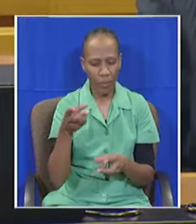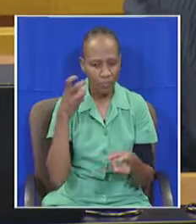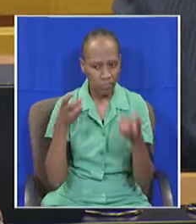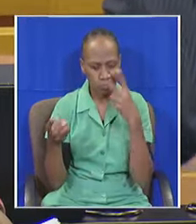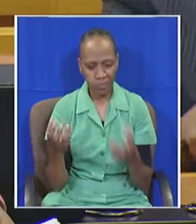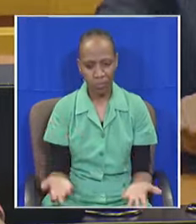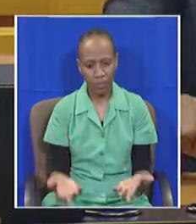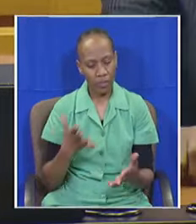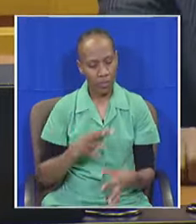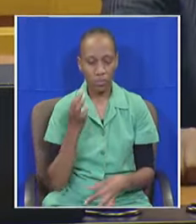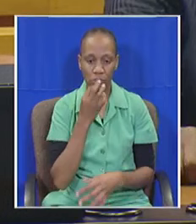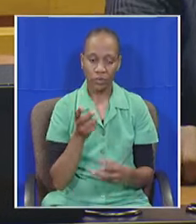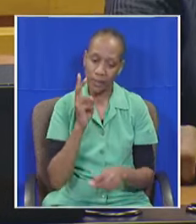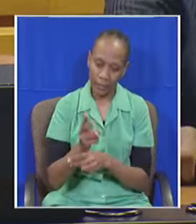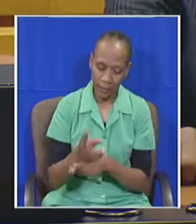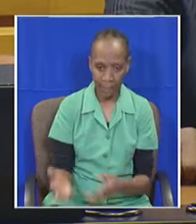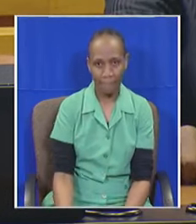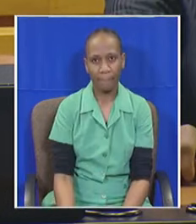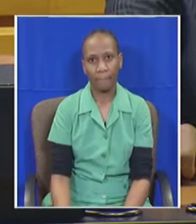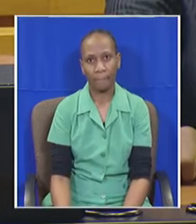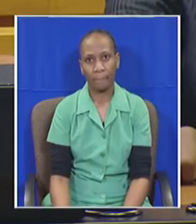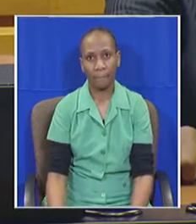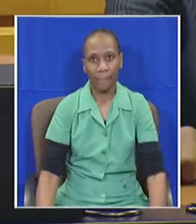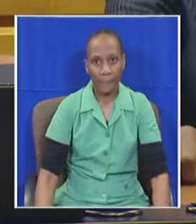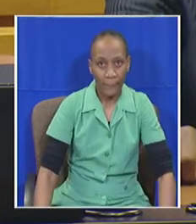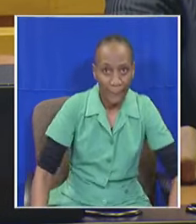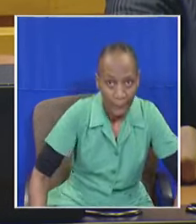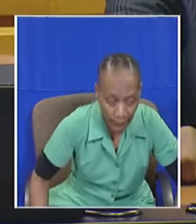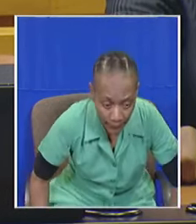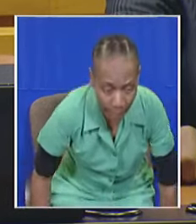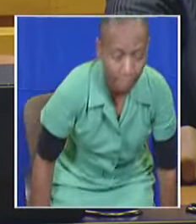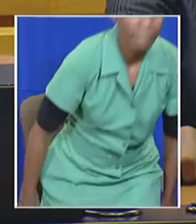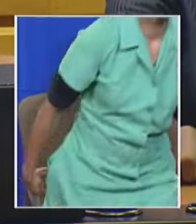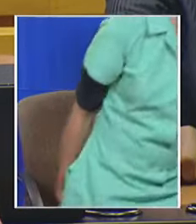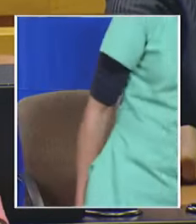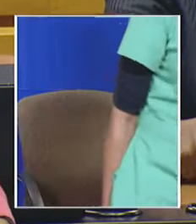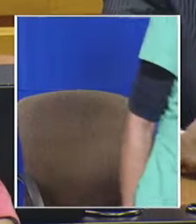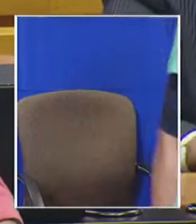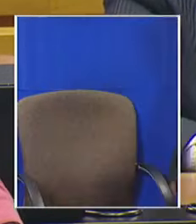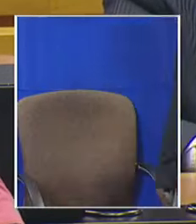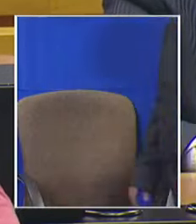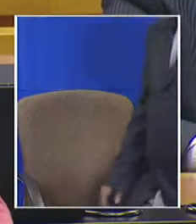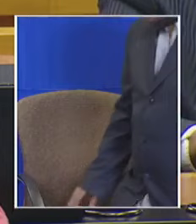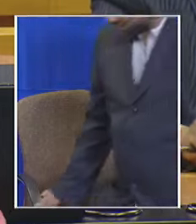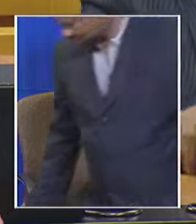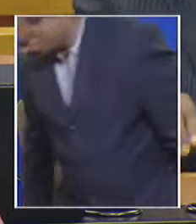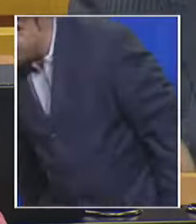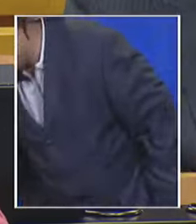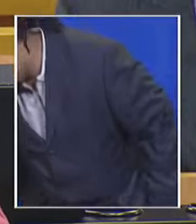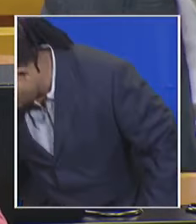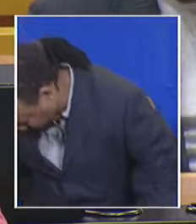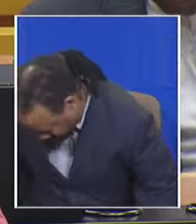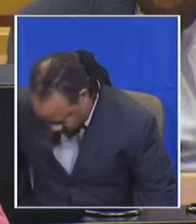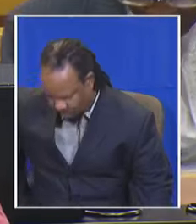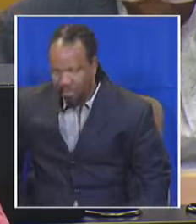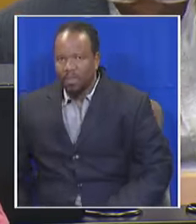to reiterate that the provision of 85.2 provides honorable